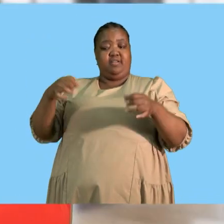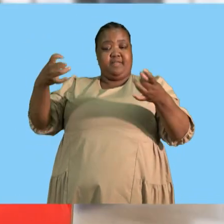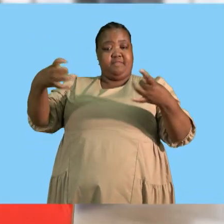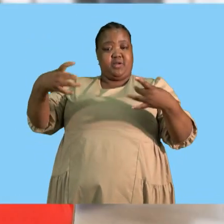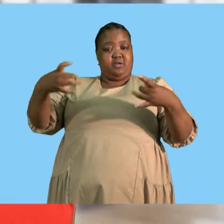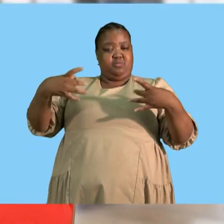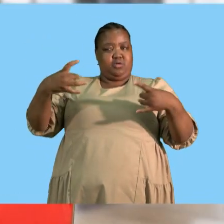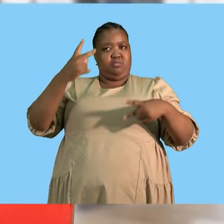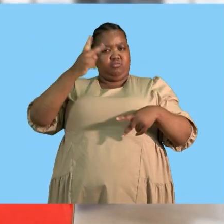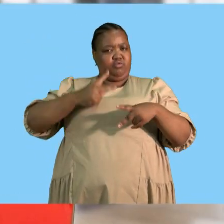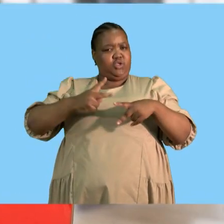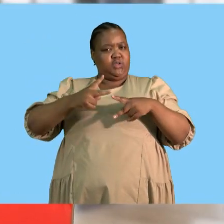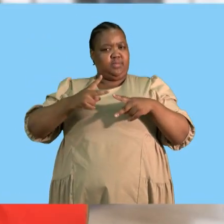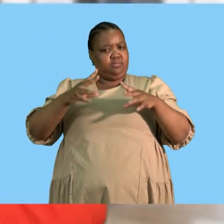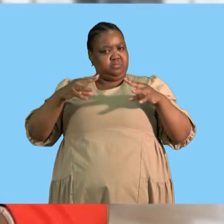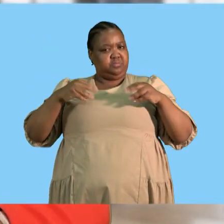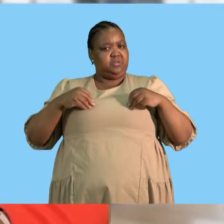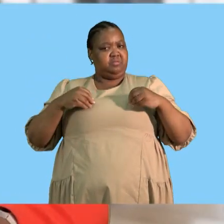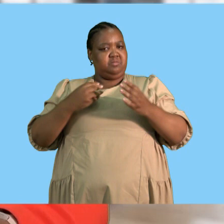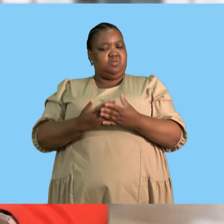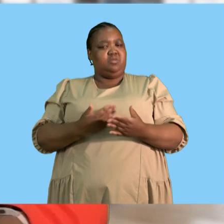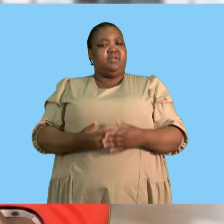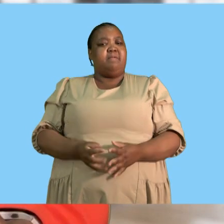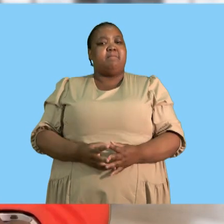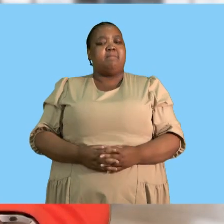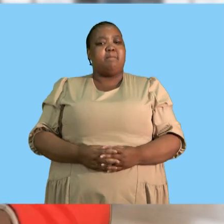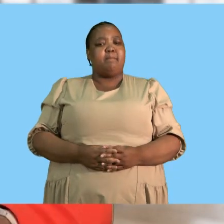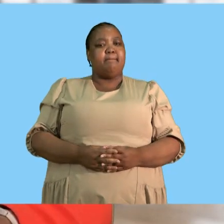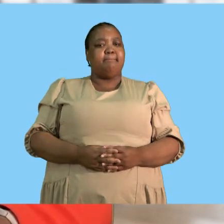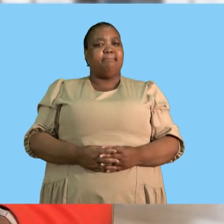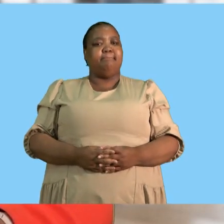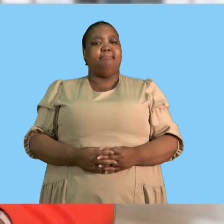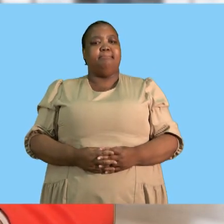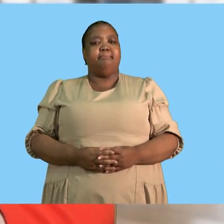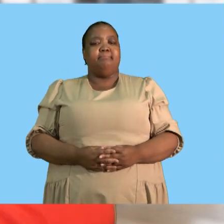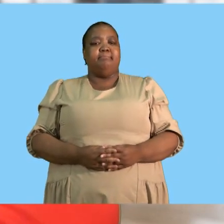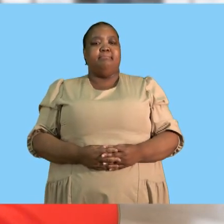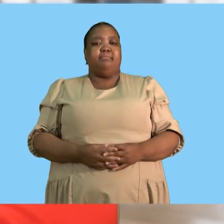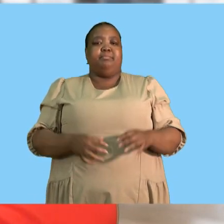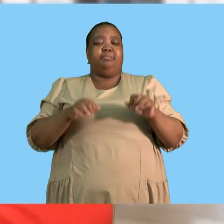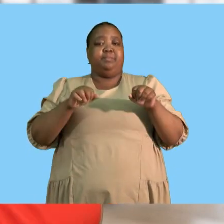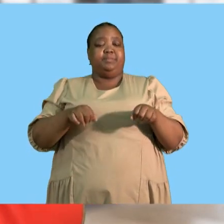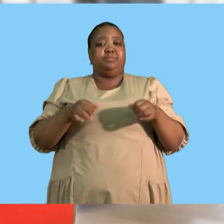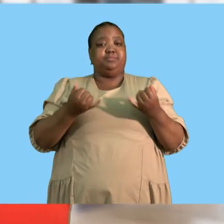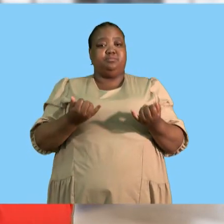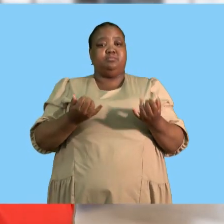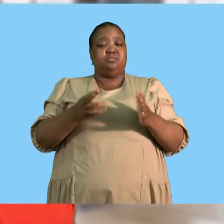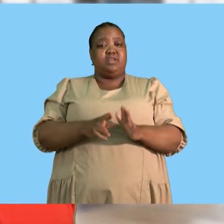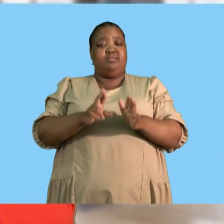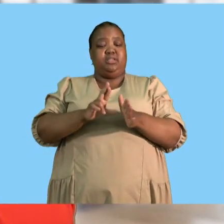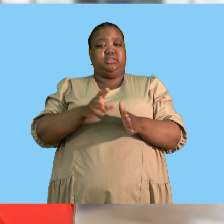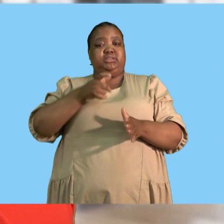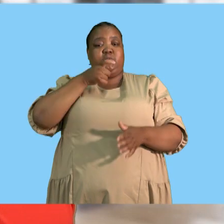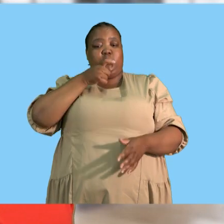feedback in a professional manner. Now, let us look at the revising keywords that you are going to